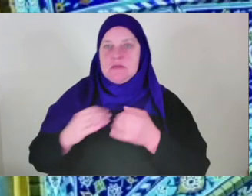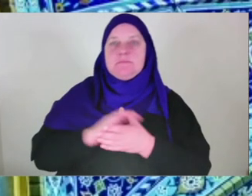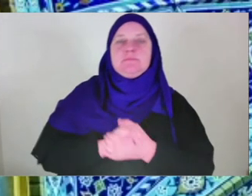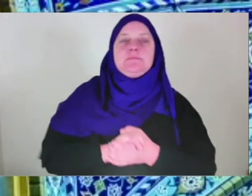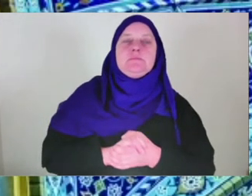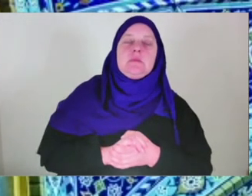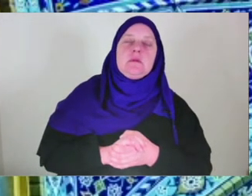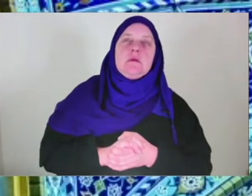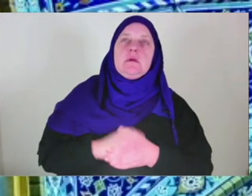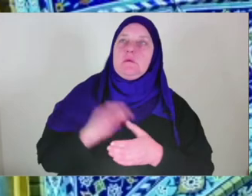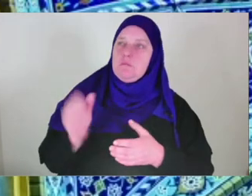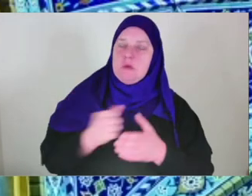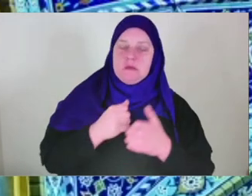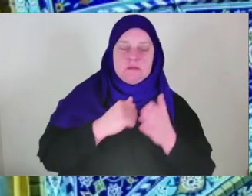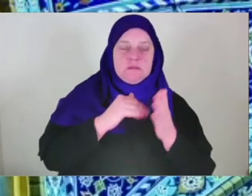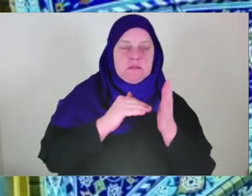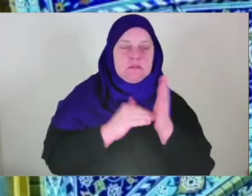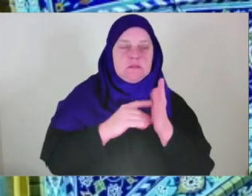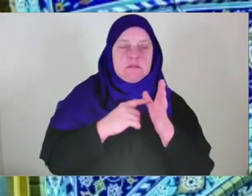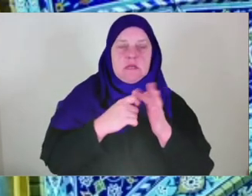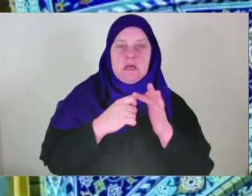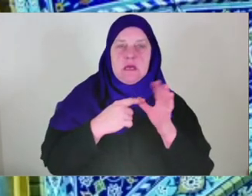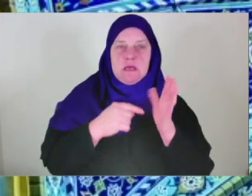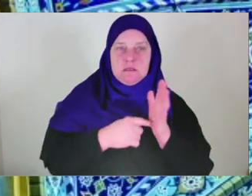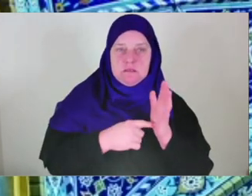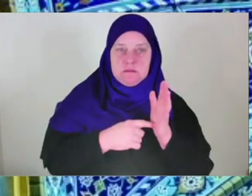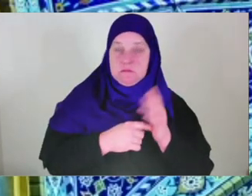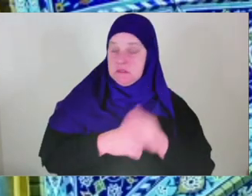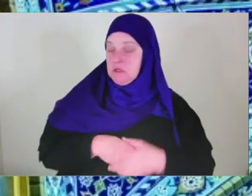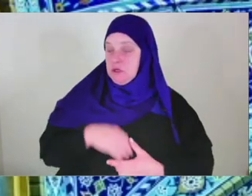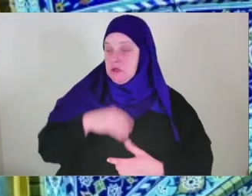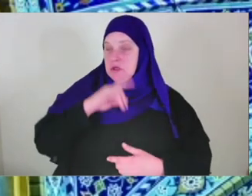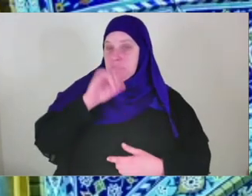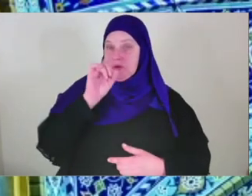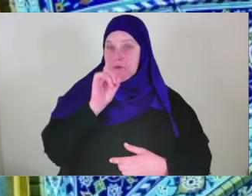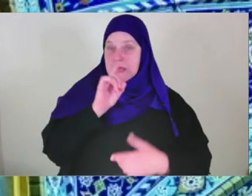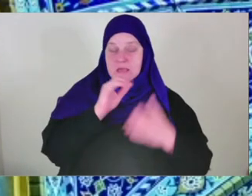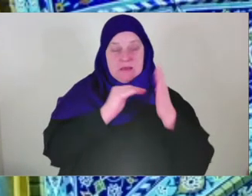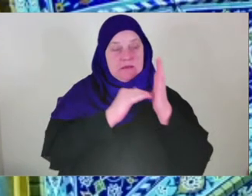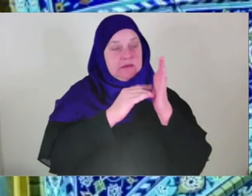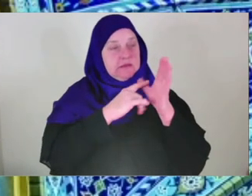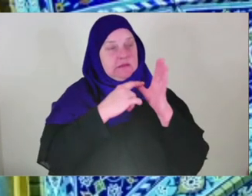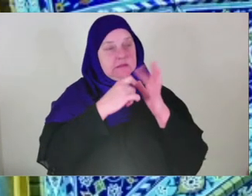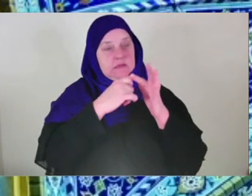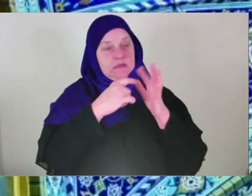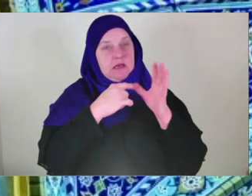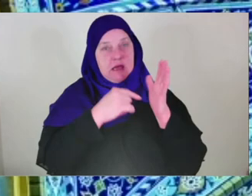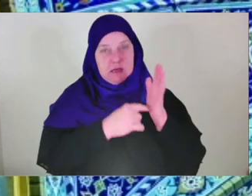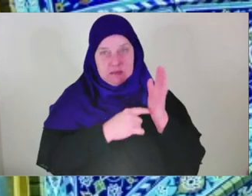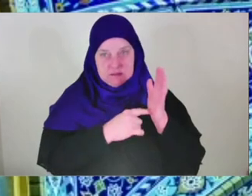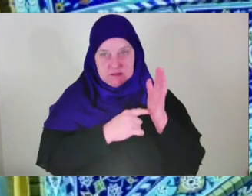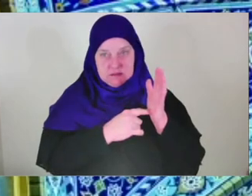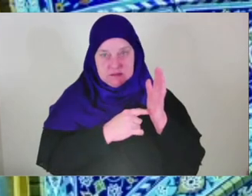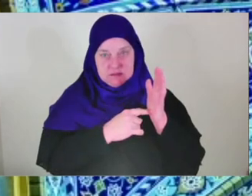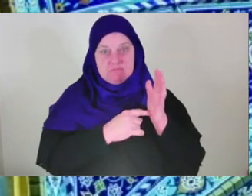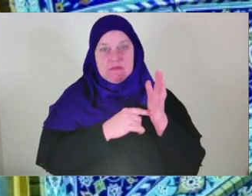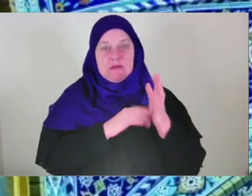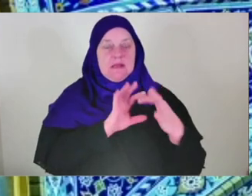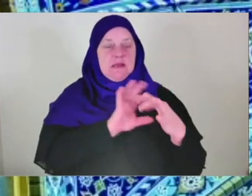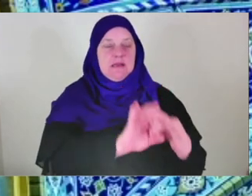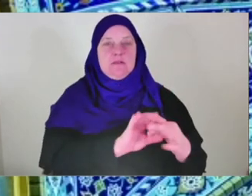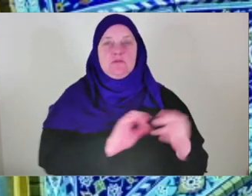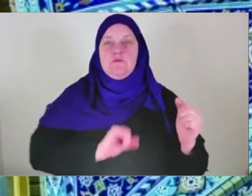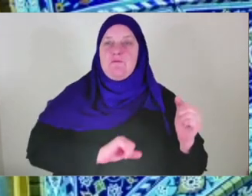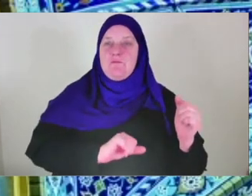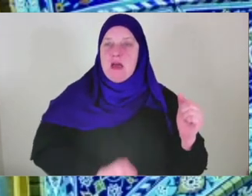mostly applies to farmers, I must tell you that. If you are living in urban areas like in Sydney, most likely zakat is not